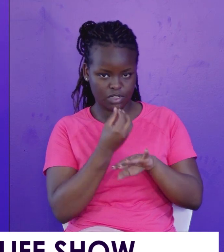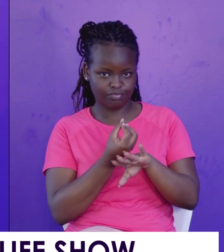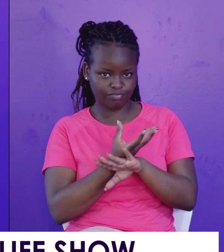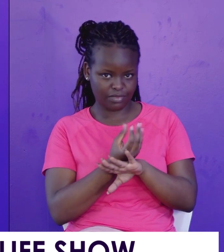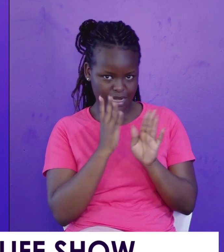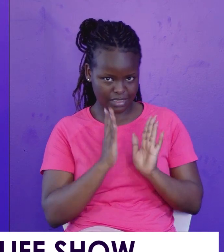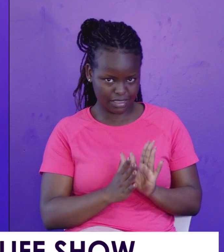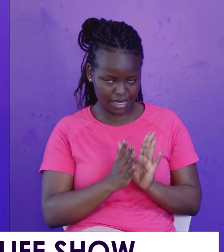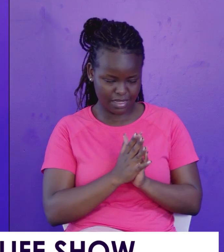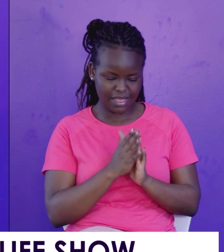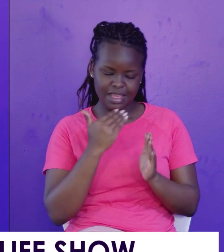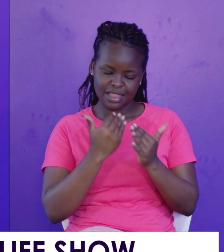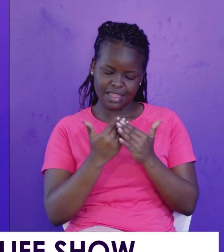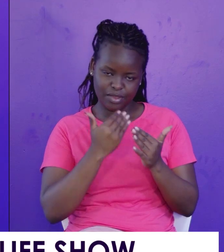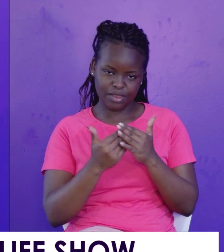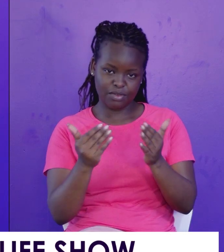comments on